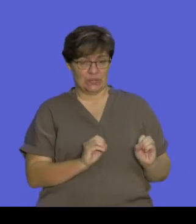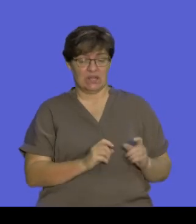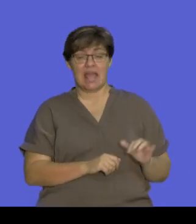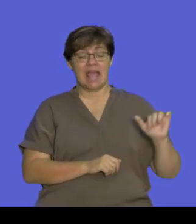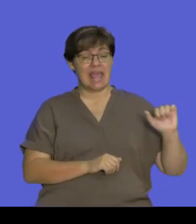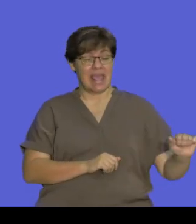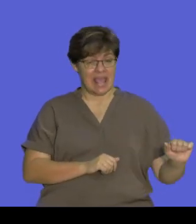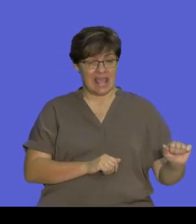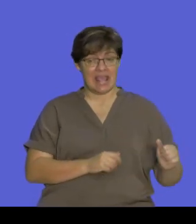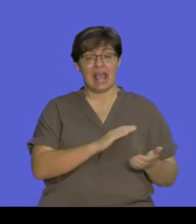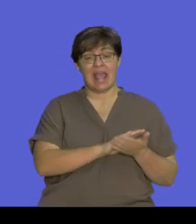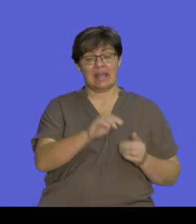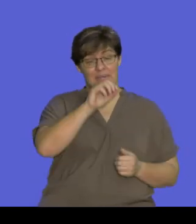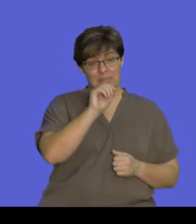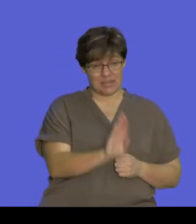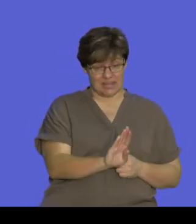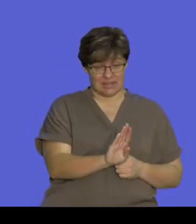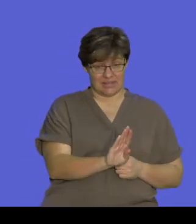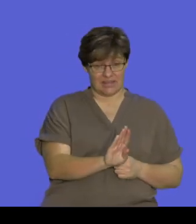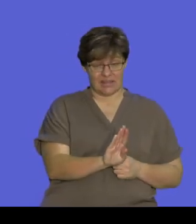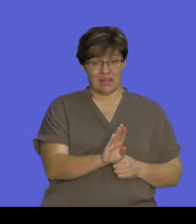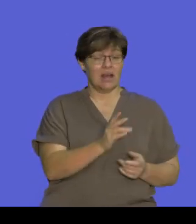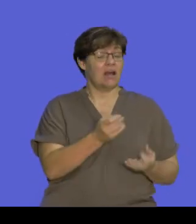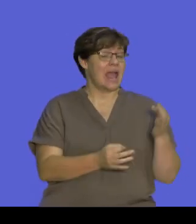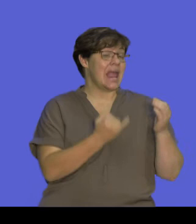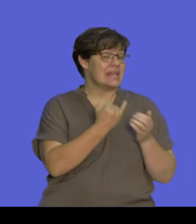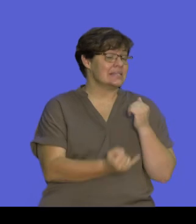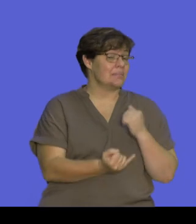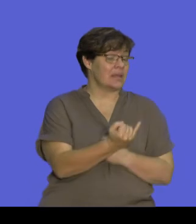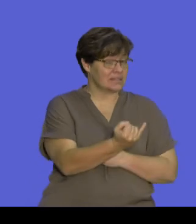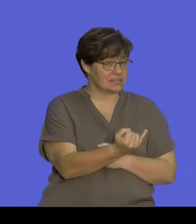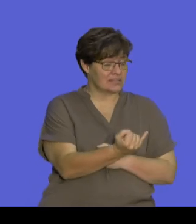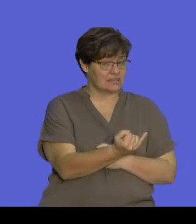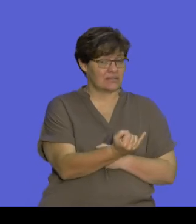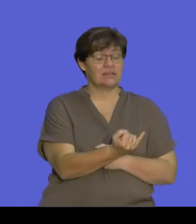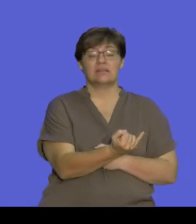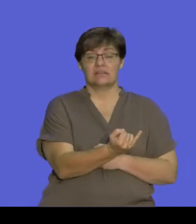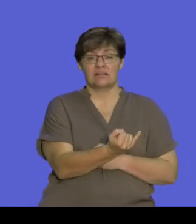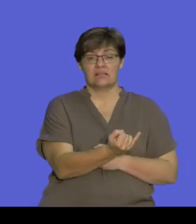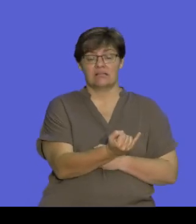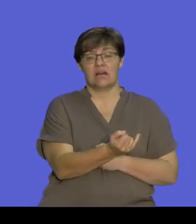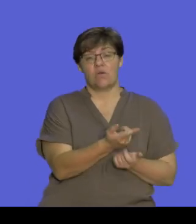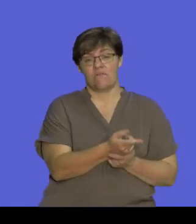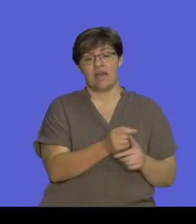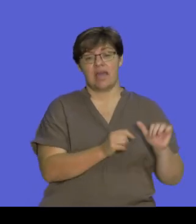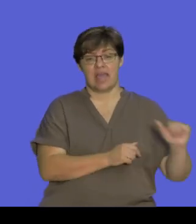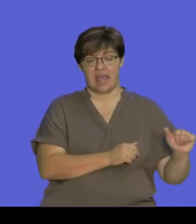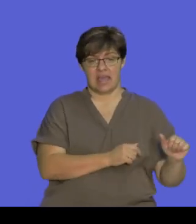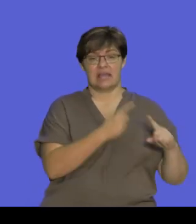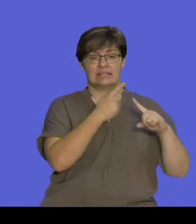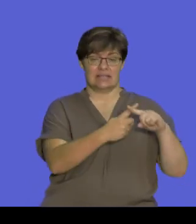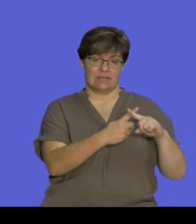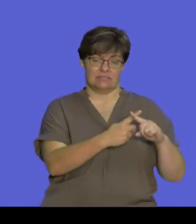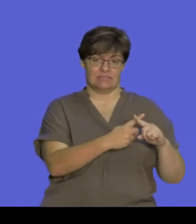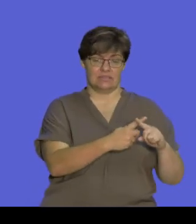and B, if they are independent, they're simply the probability of A times the